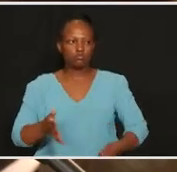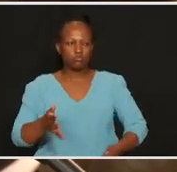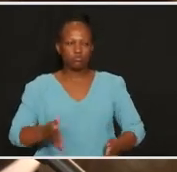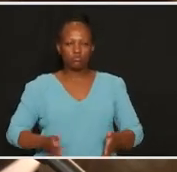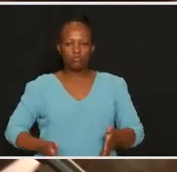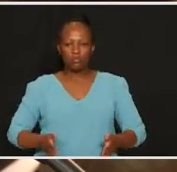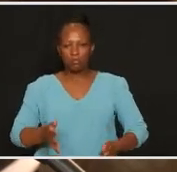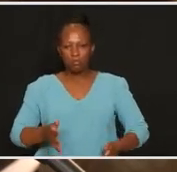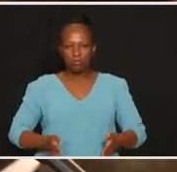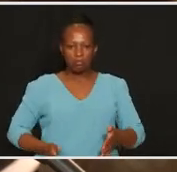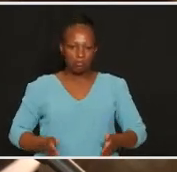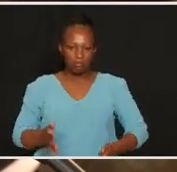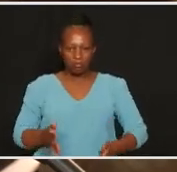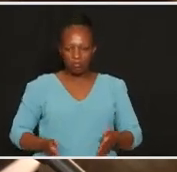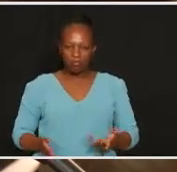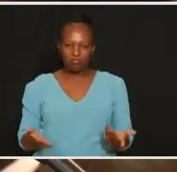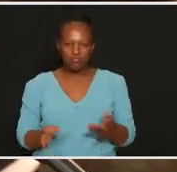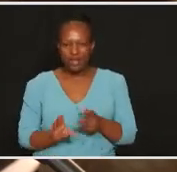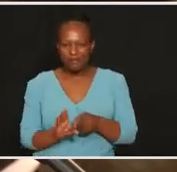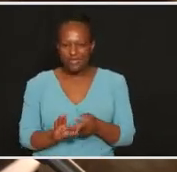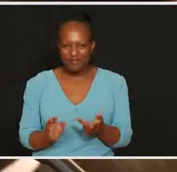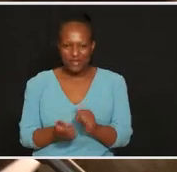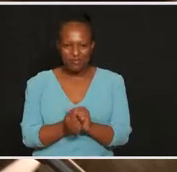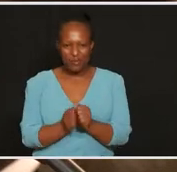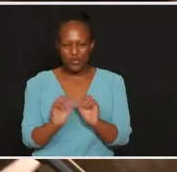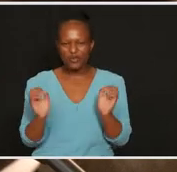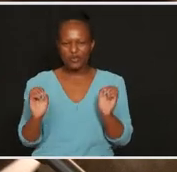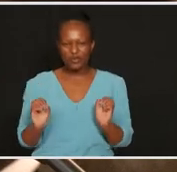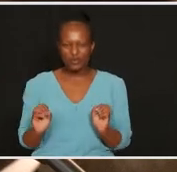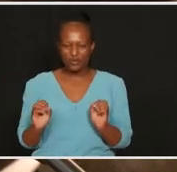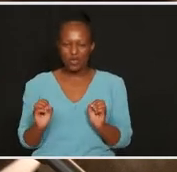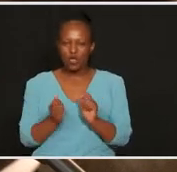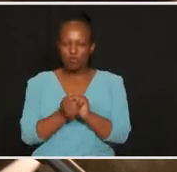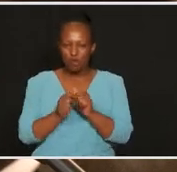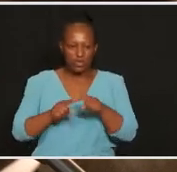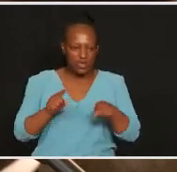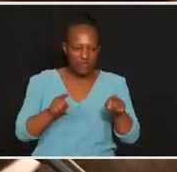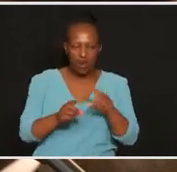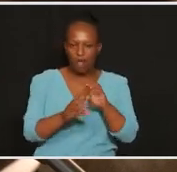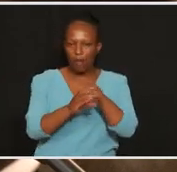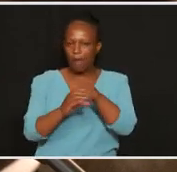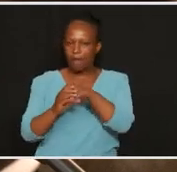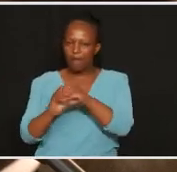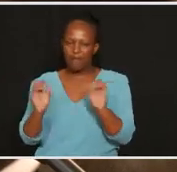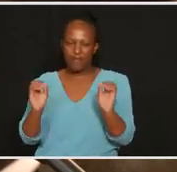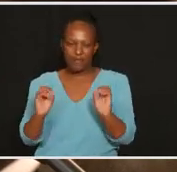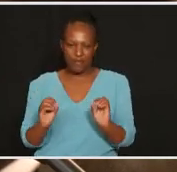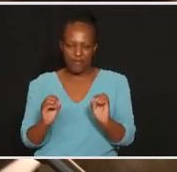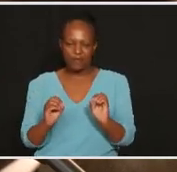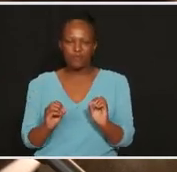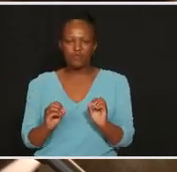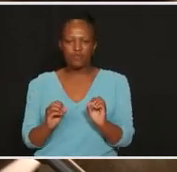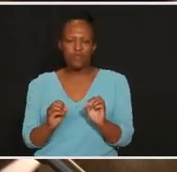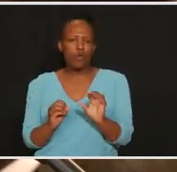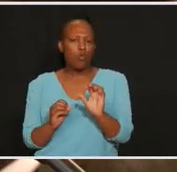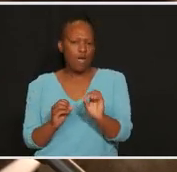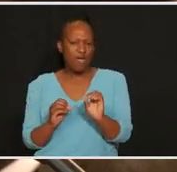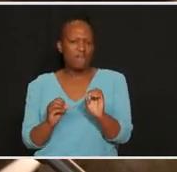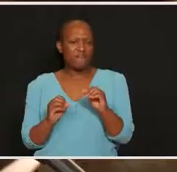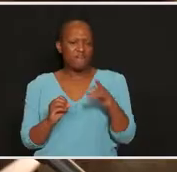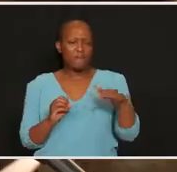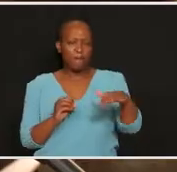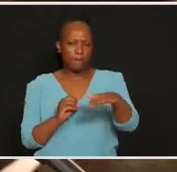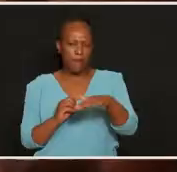without even participating in the sports quotes we have the facilities that are being that